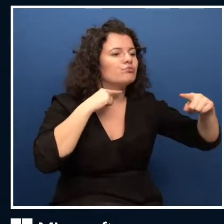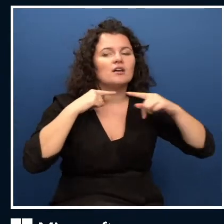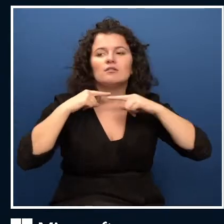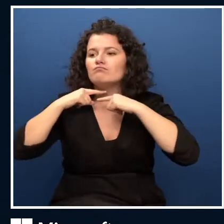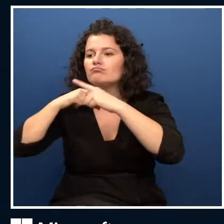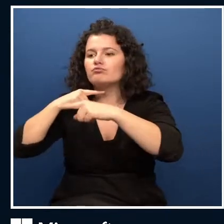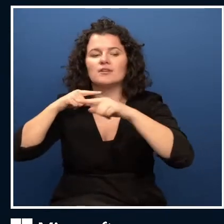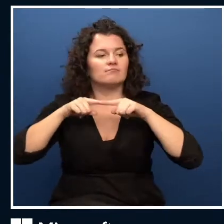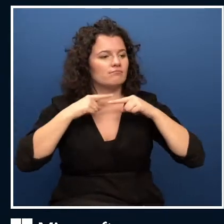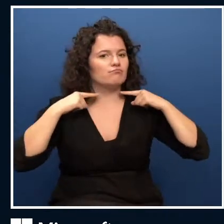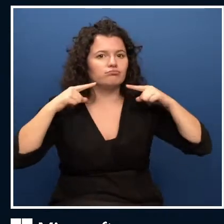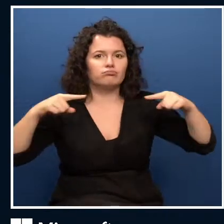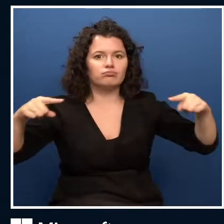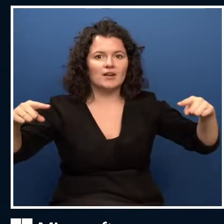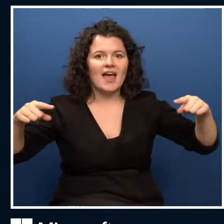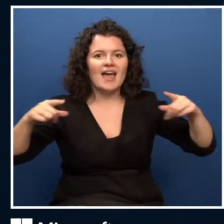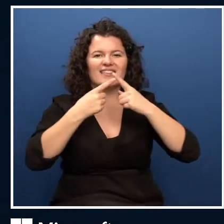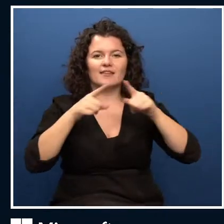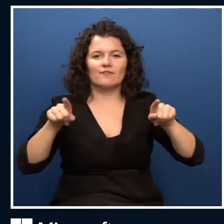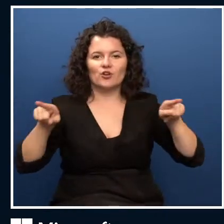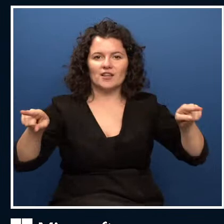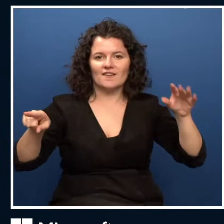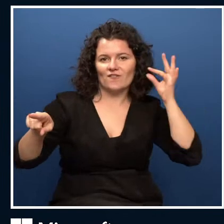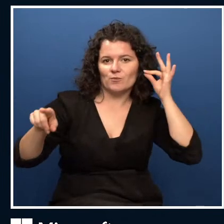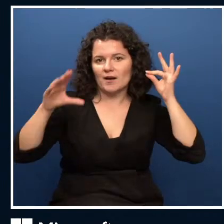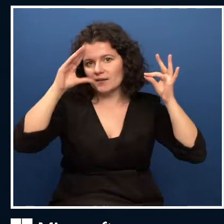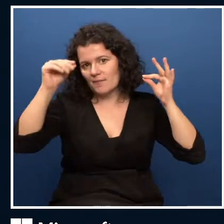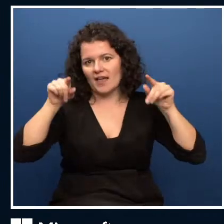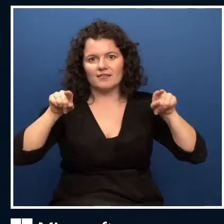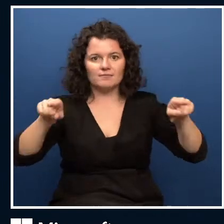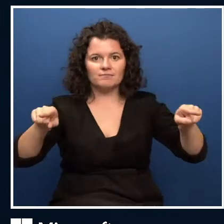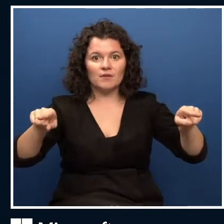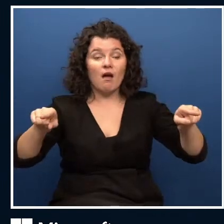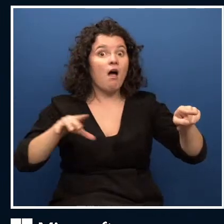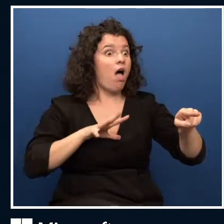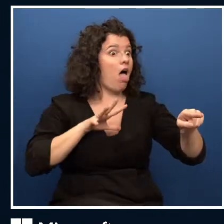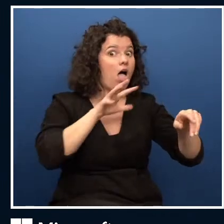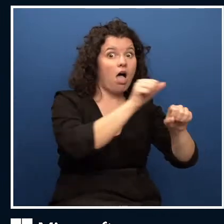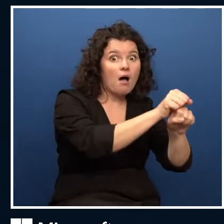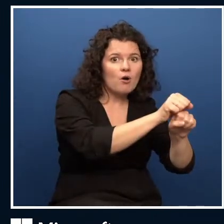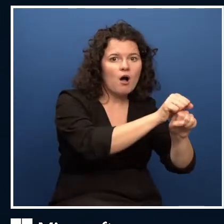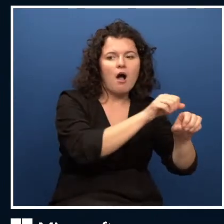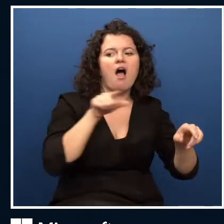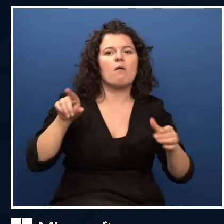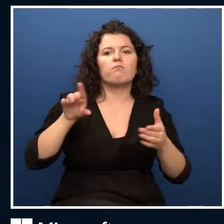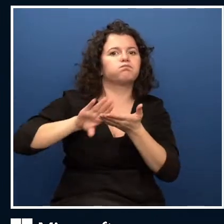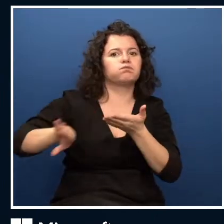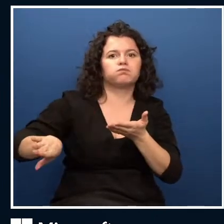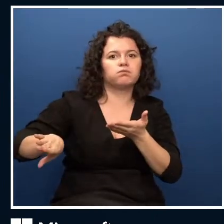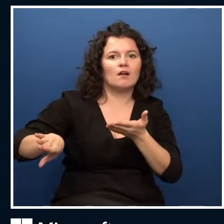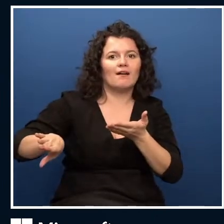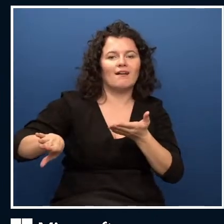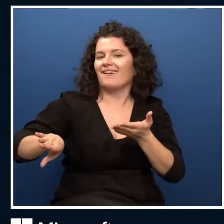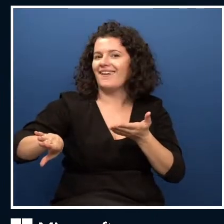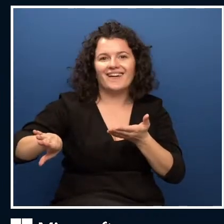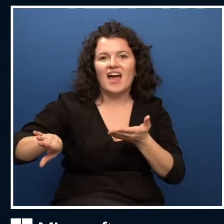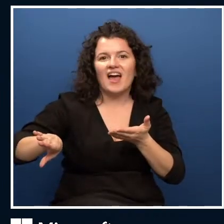voices, that's bad. And you probably have a bias in your model.